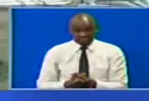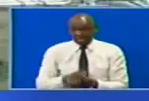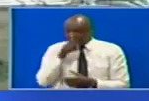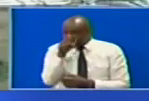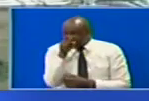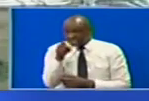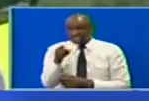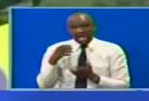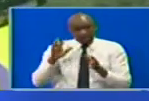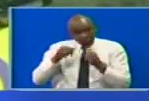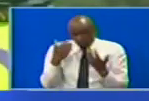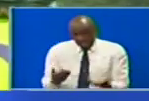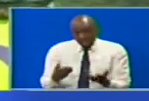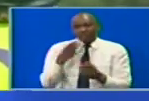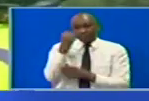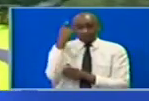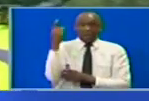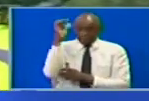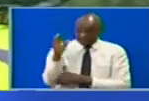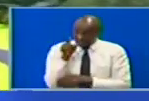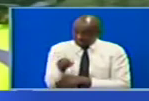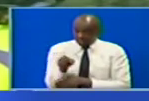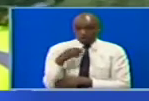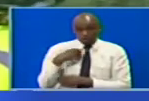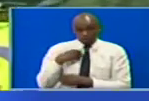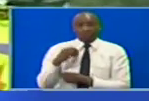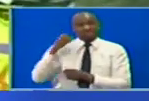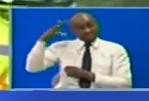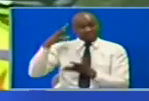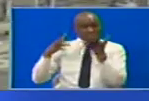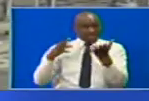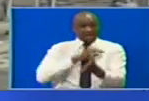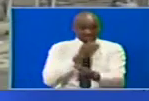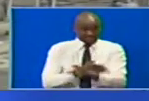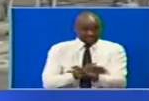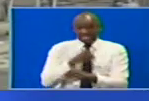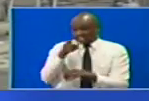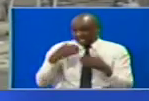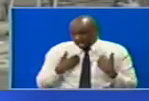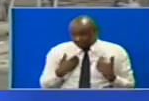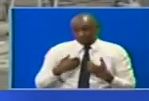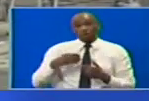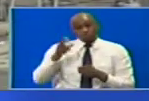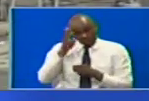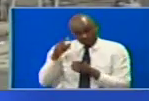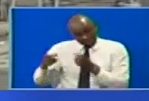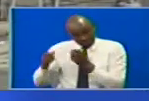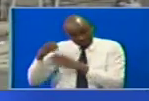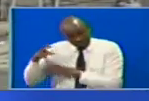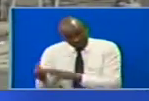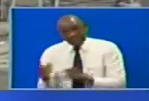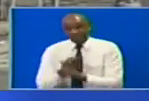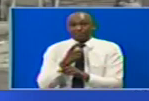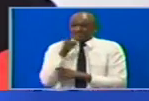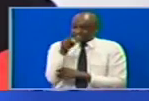Geothermal power accounts for nearly 51% of the installed power capacity, displacing hydropower as the top